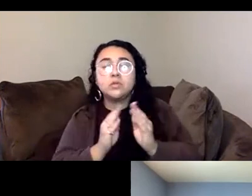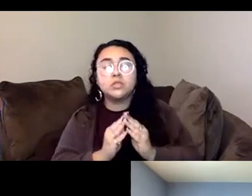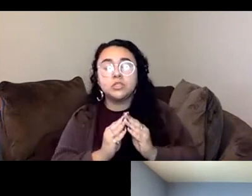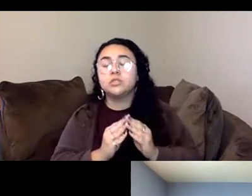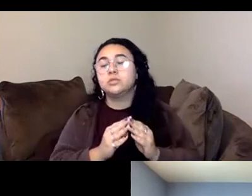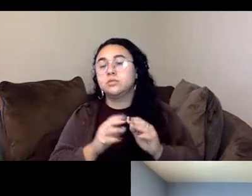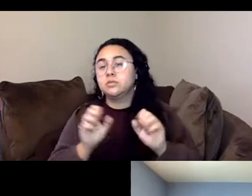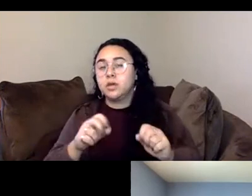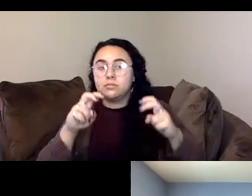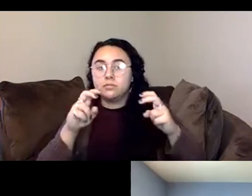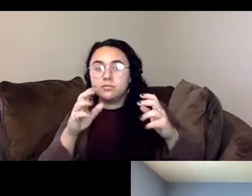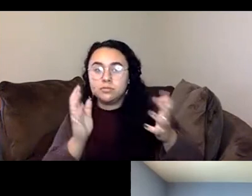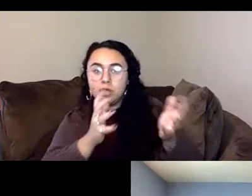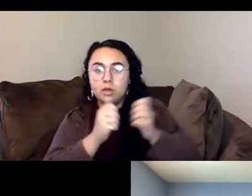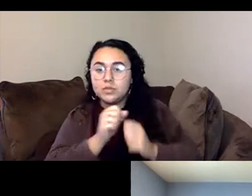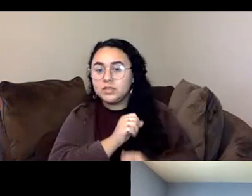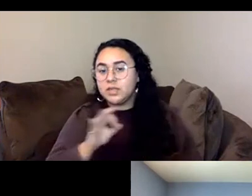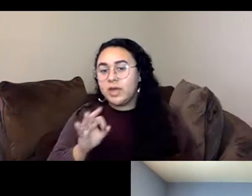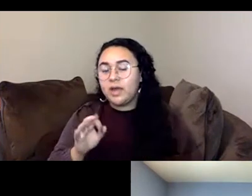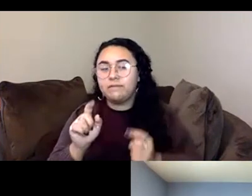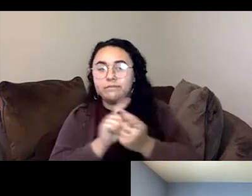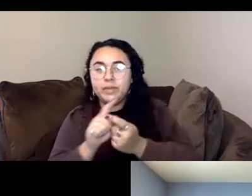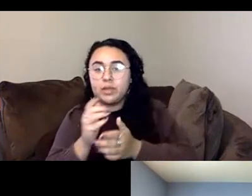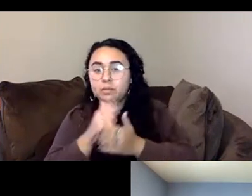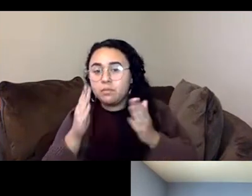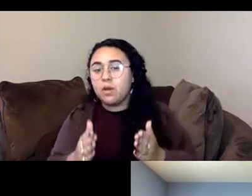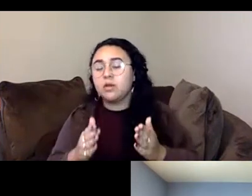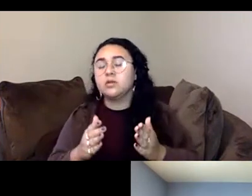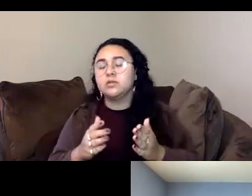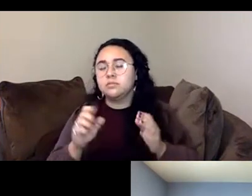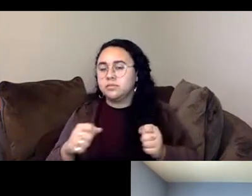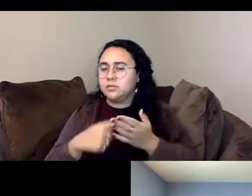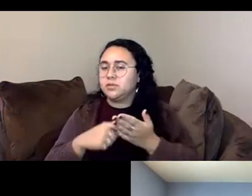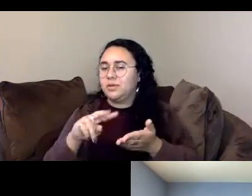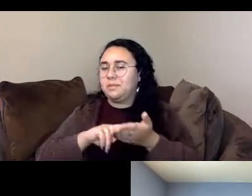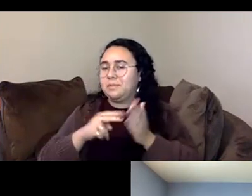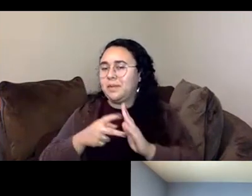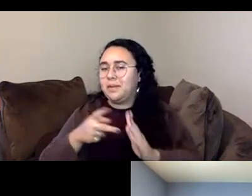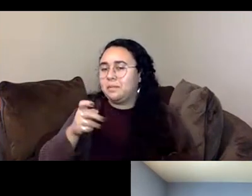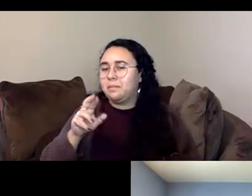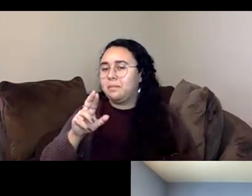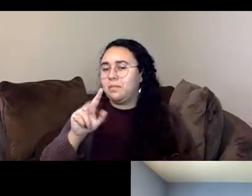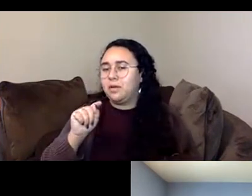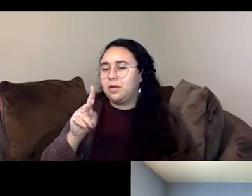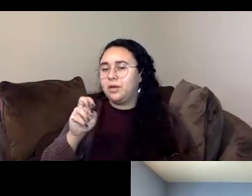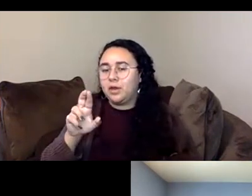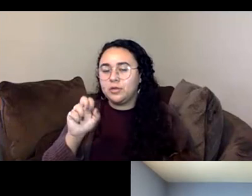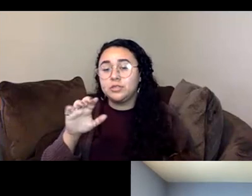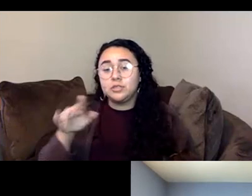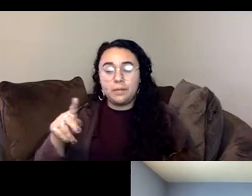little more depth, and we can talk more about what partnership is. But just high level, throughout the year, we